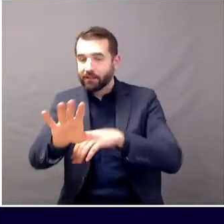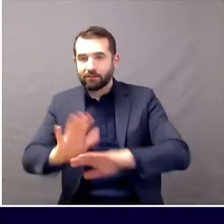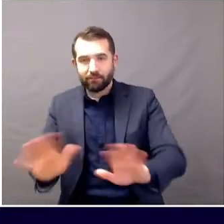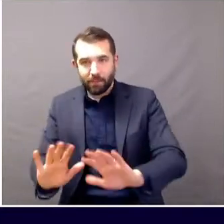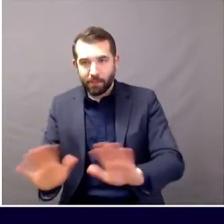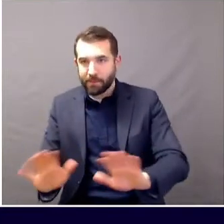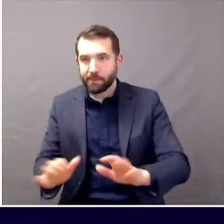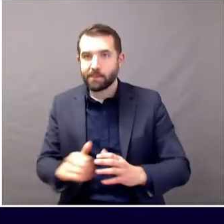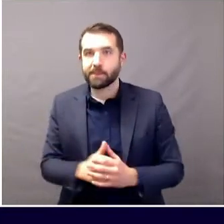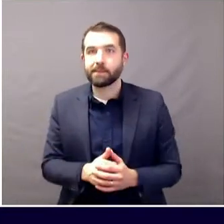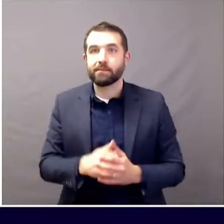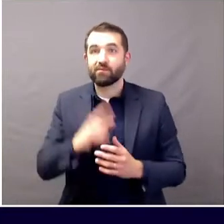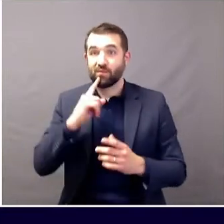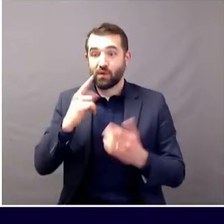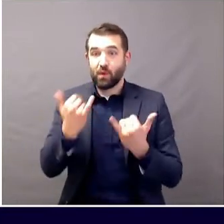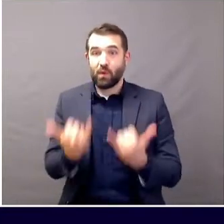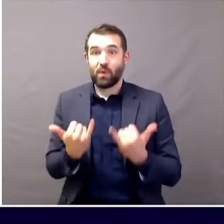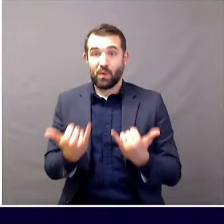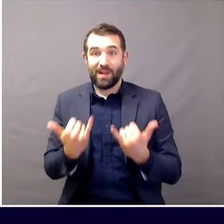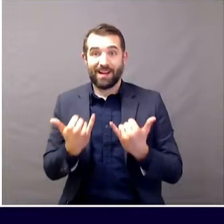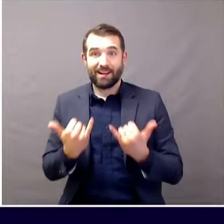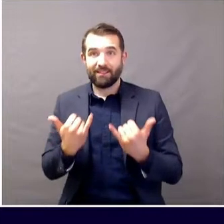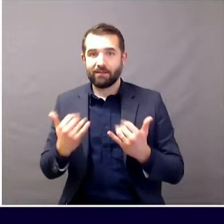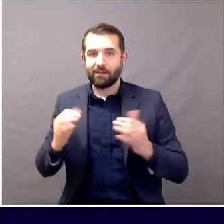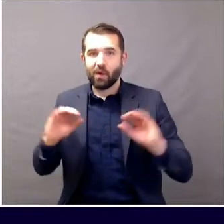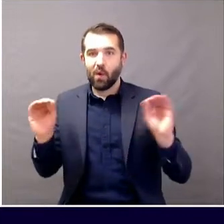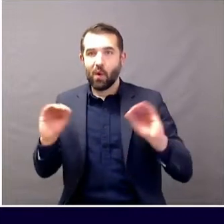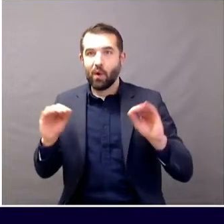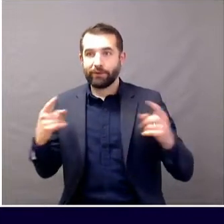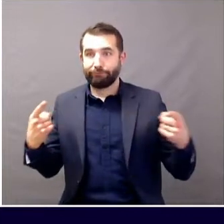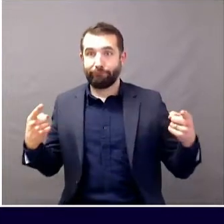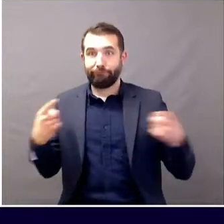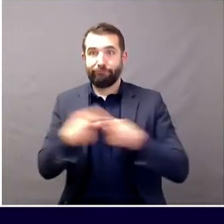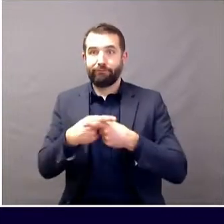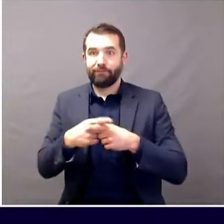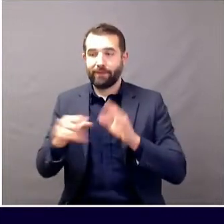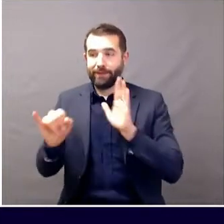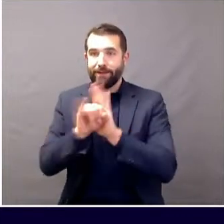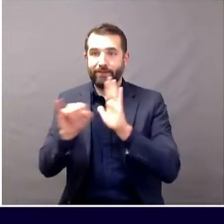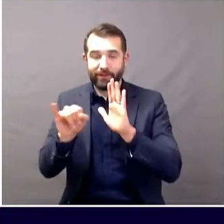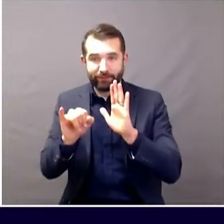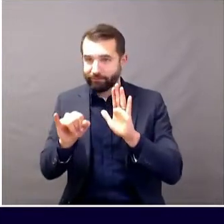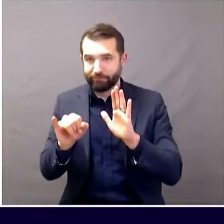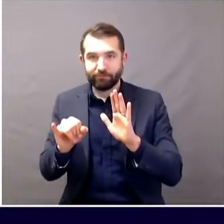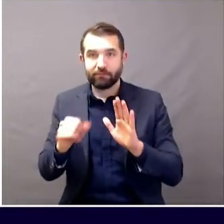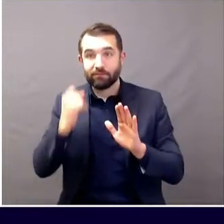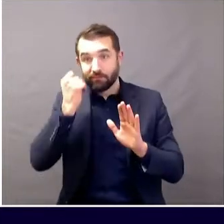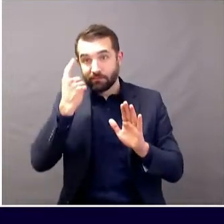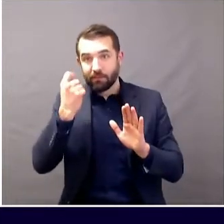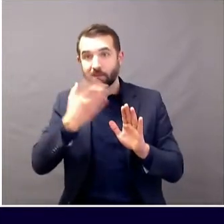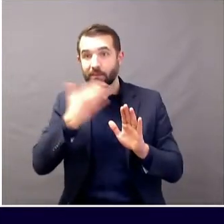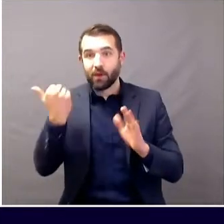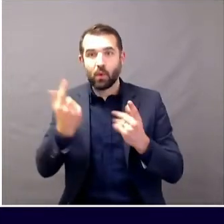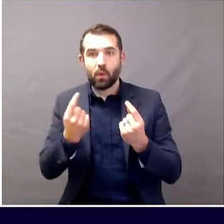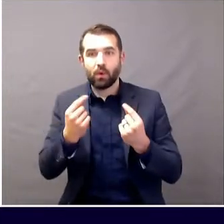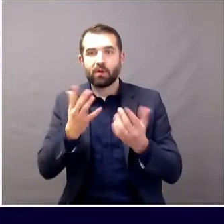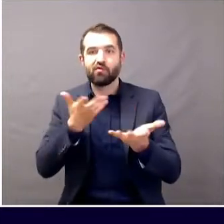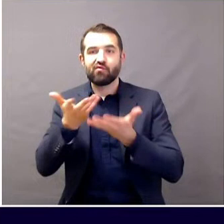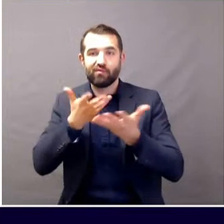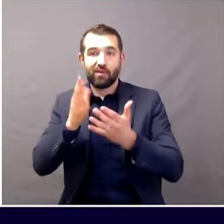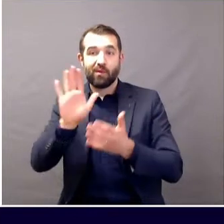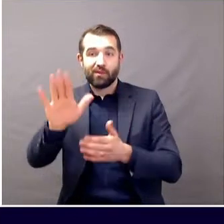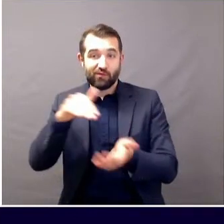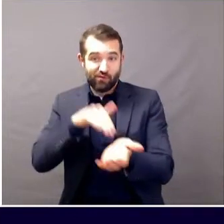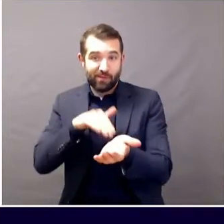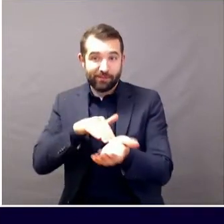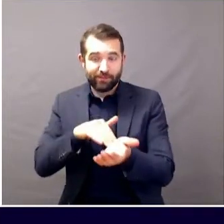more questions, they should absolutely check in with their primary care doctor or their rheumatologist. As always, thank you. You